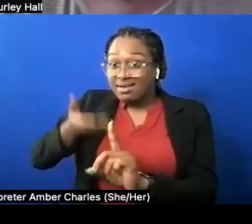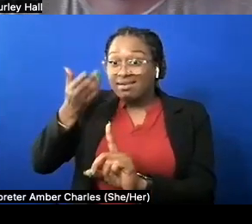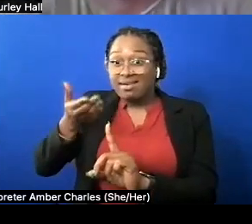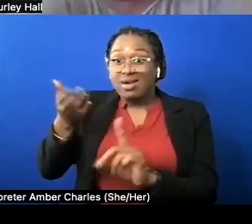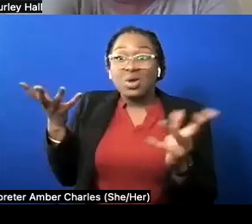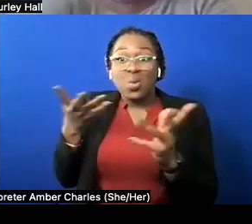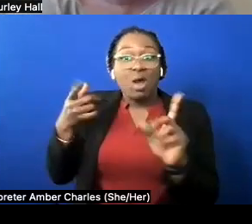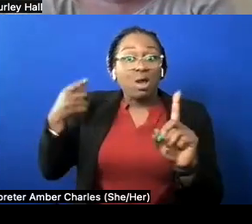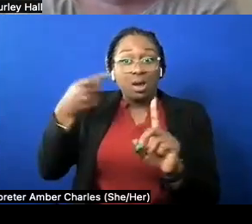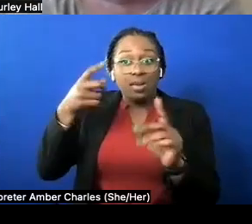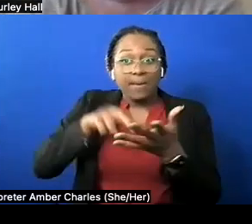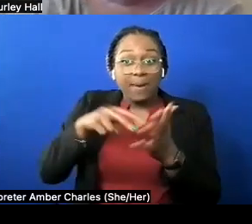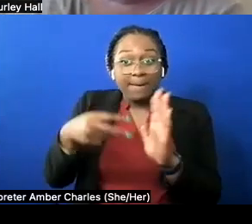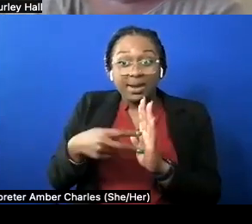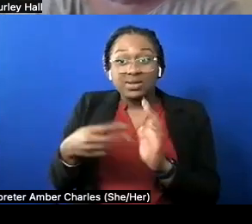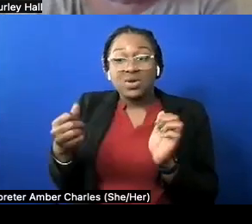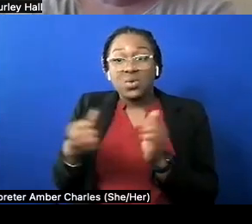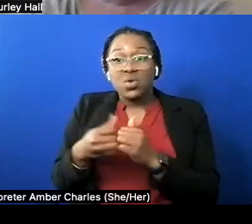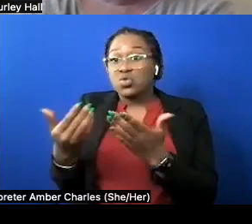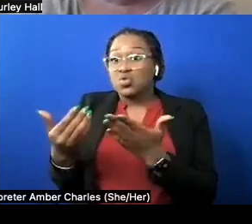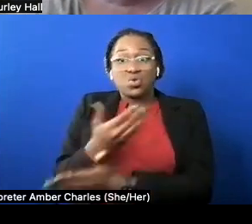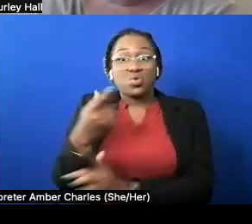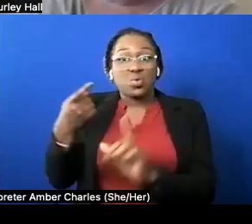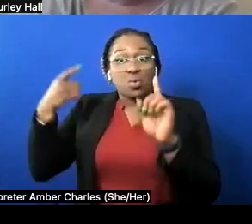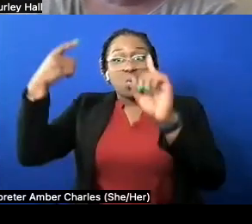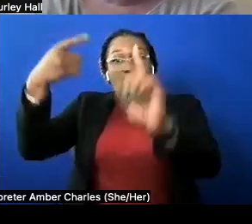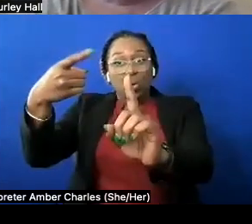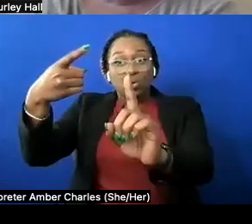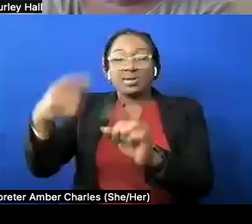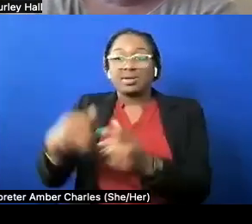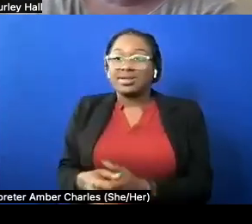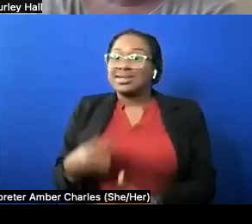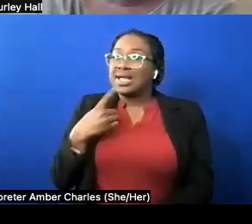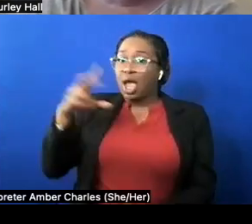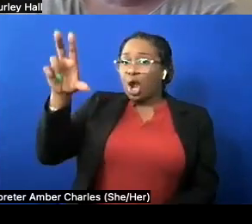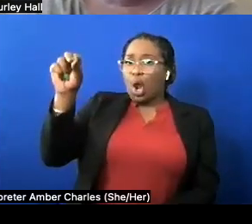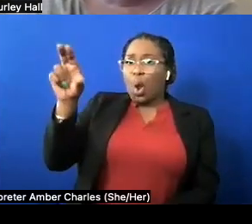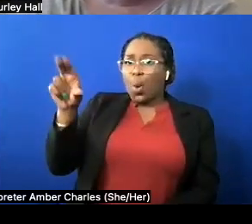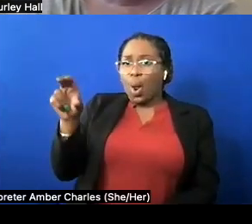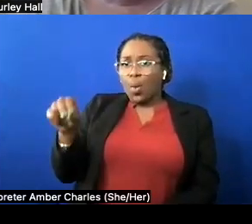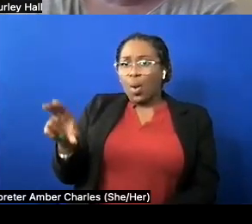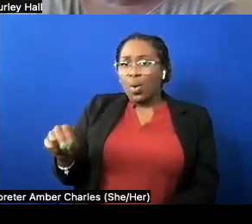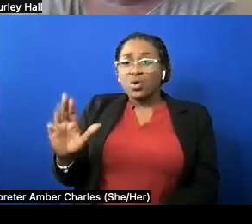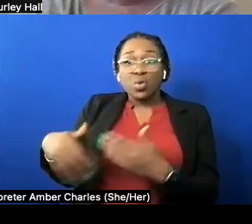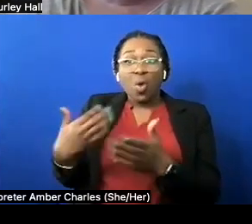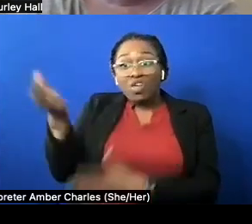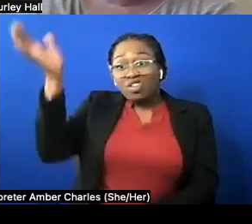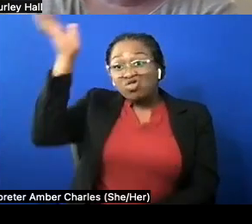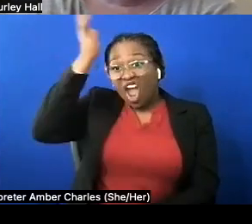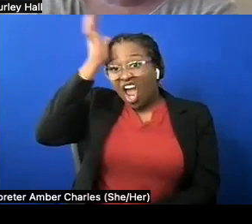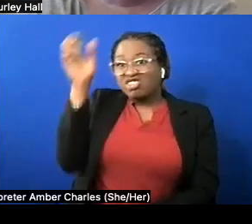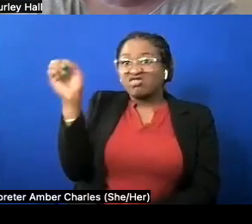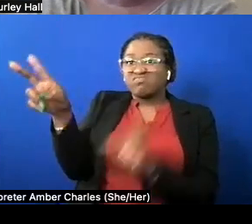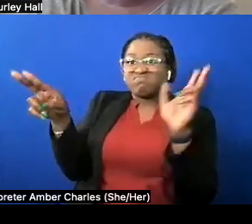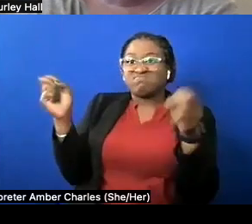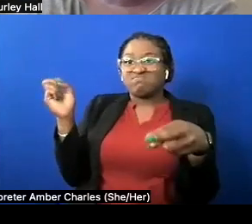your purpose is, with your new goals, saying no to all of that, all the trash. I don't remember who said